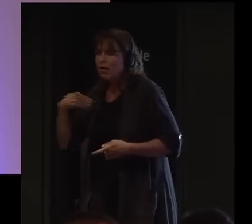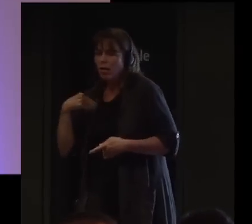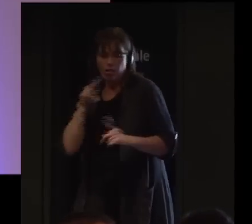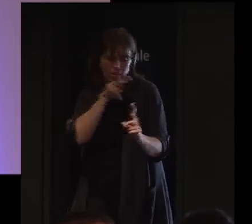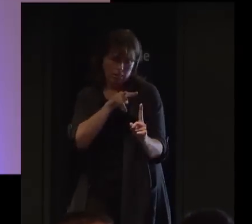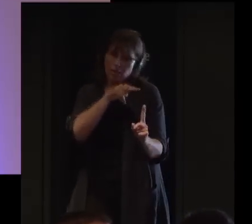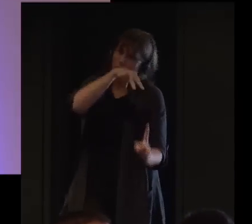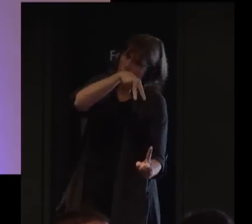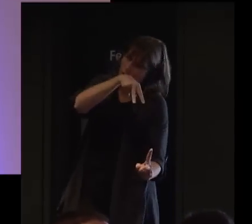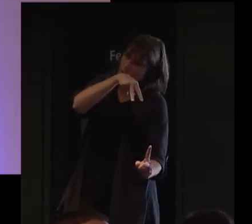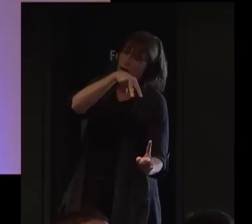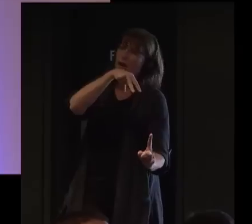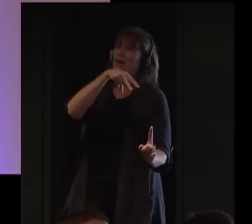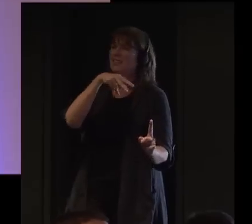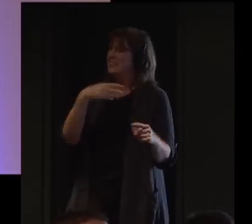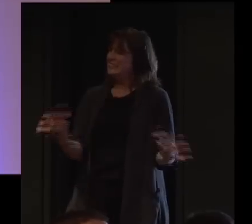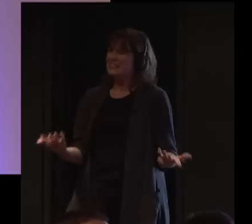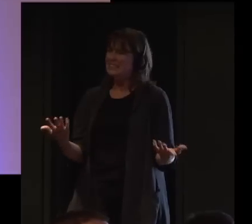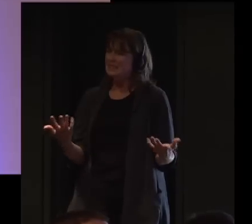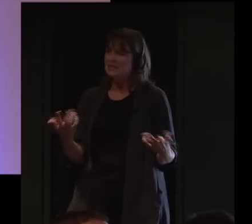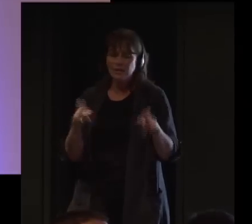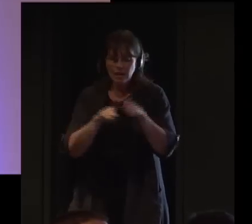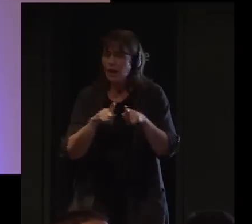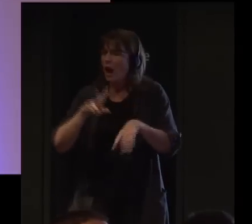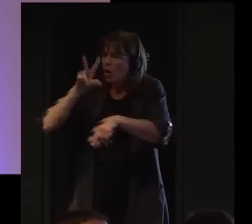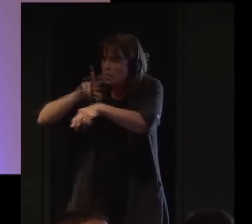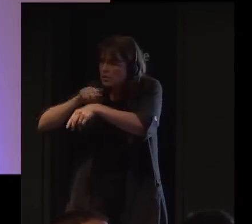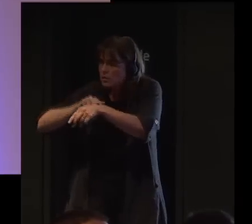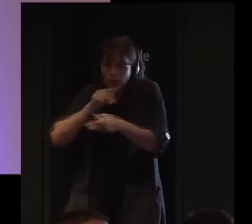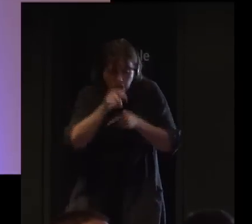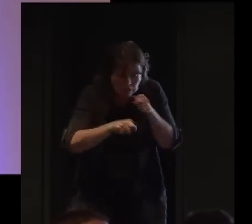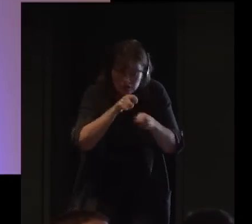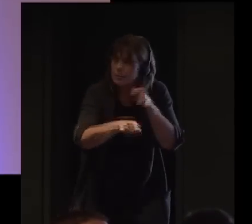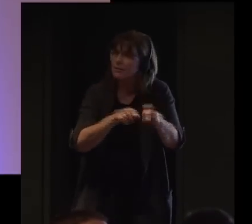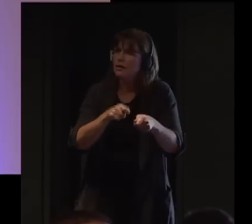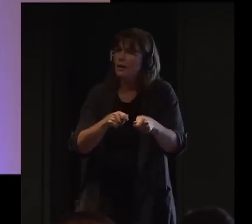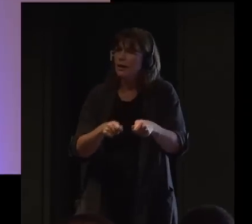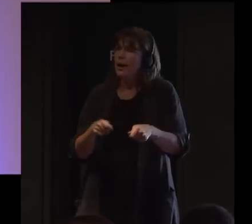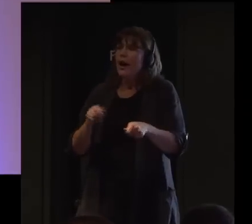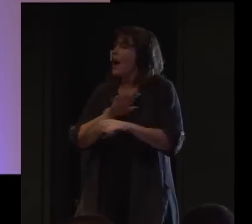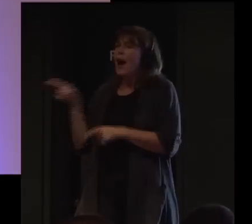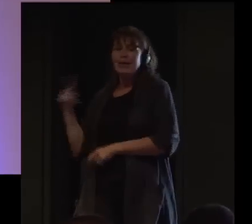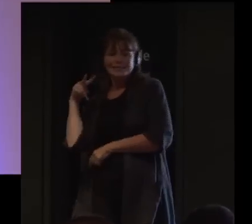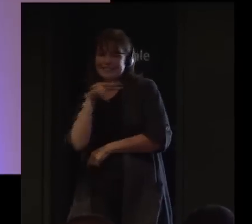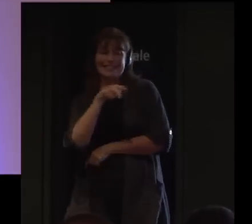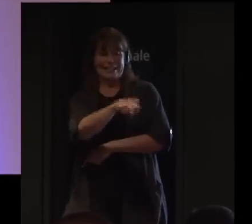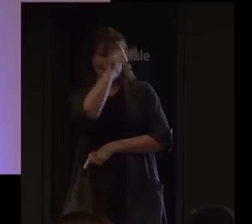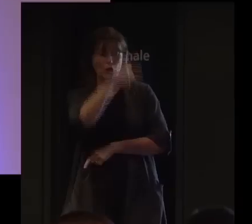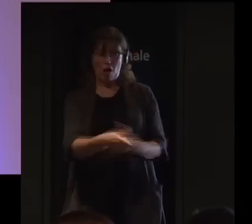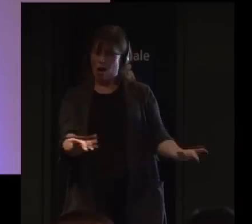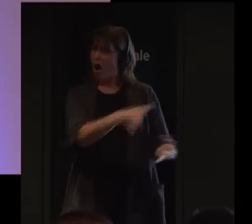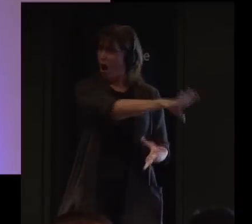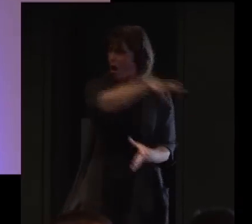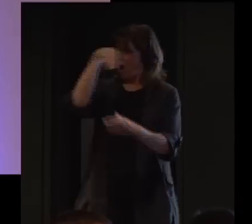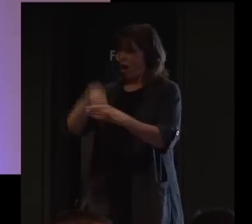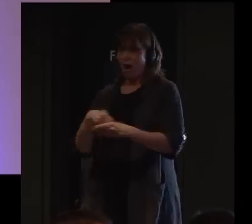to see the person with a disability as not as a contributing citizen of